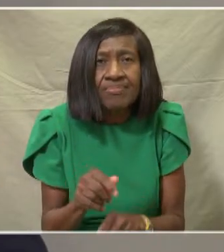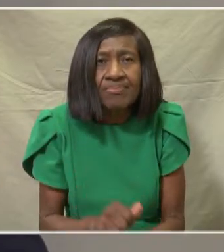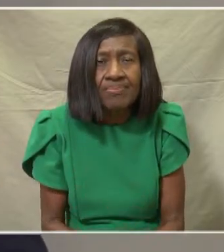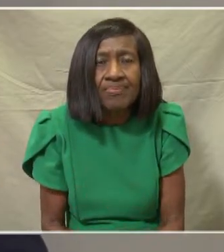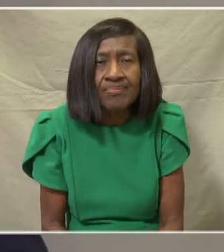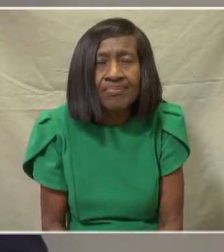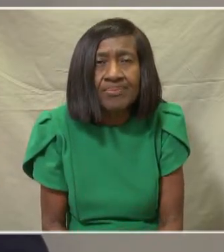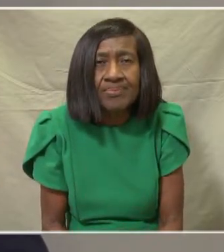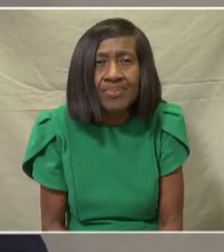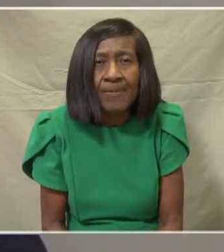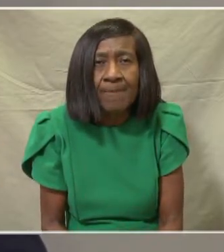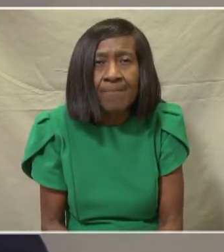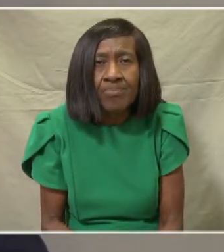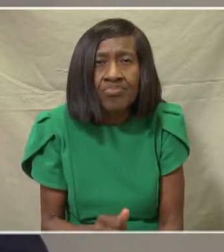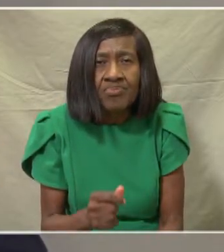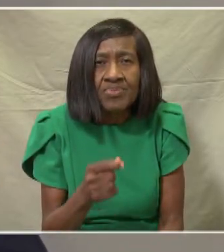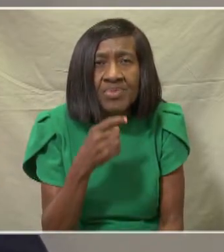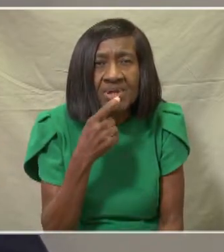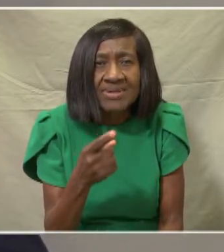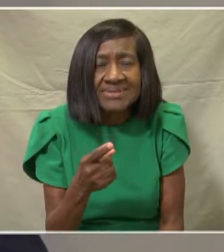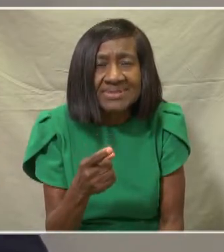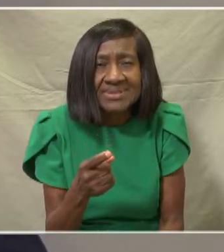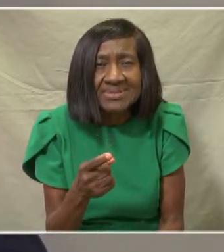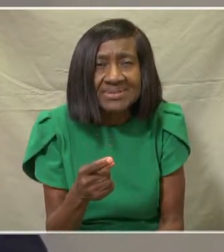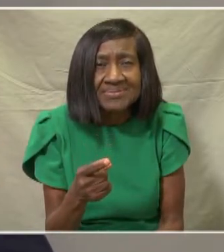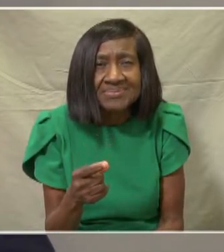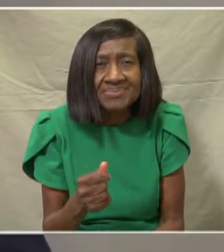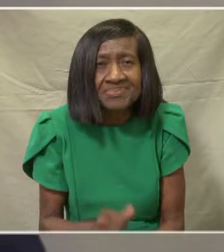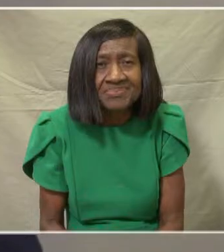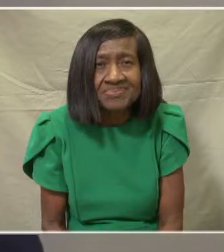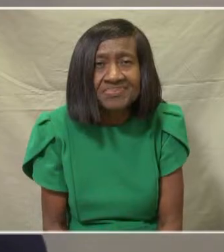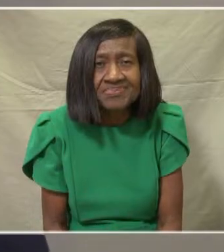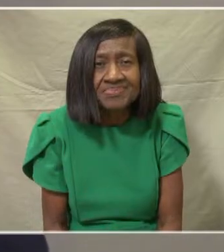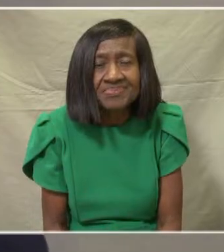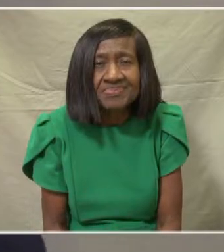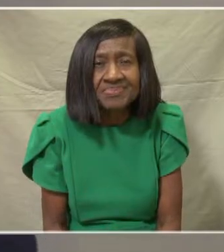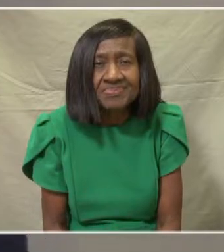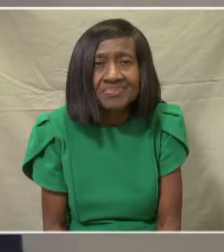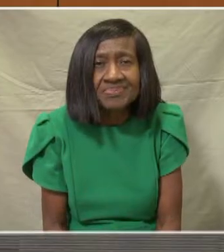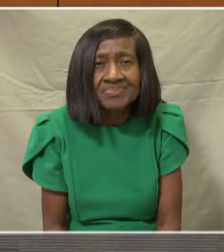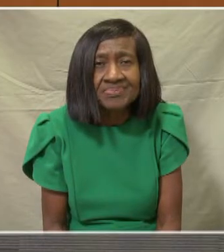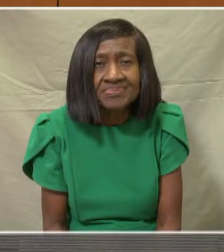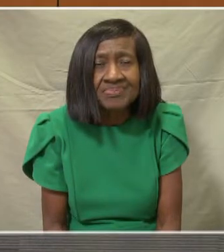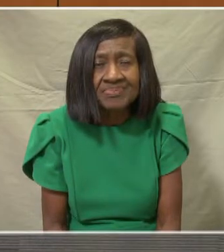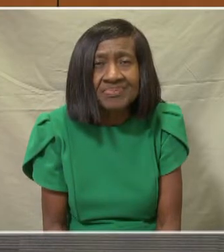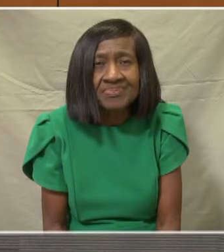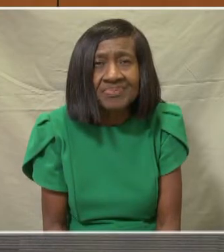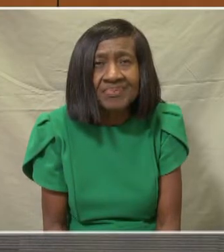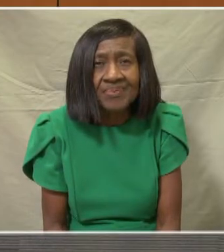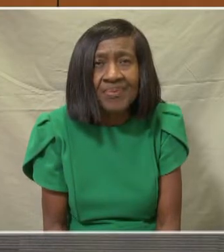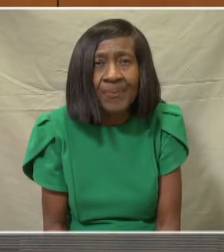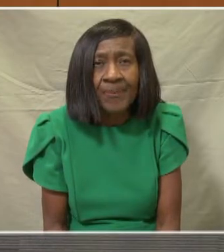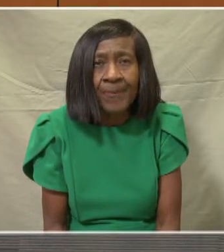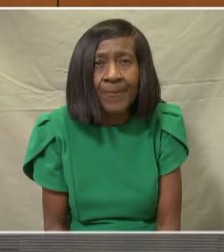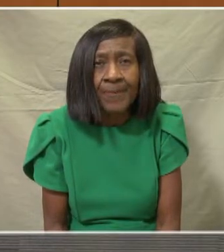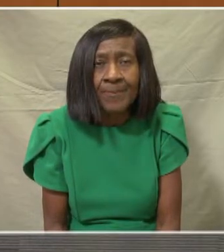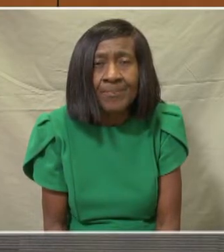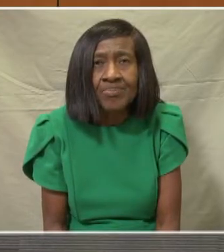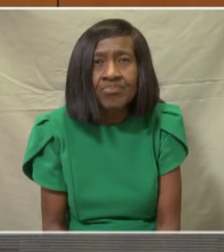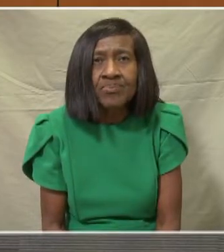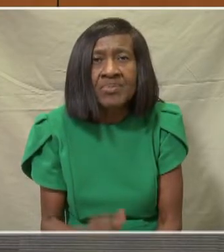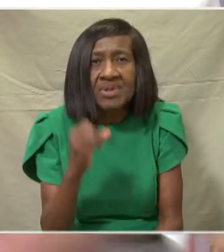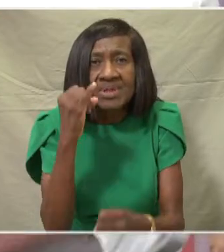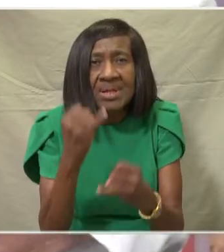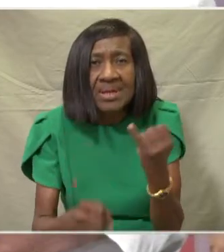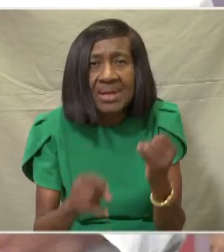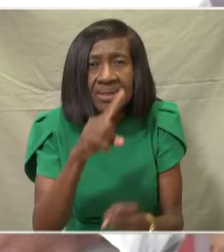say, to it, because it has been repeated in a number of jurisdictions. Right. If you want to add to that, I think you guys. My final question